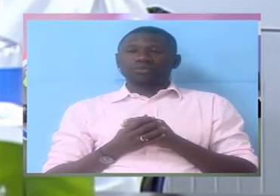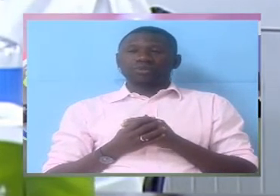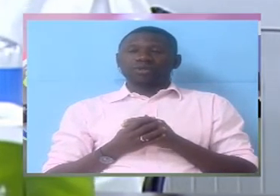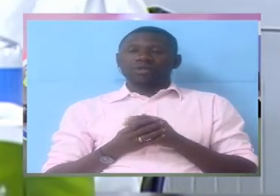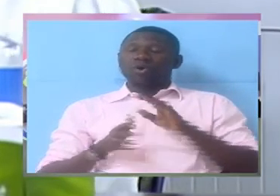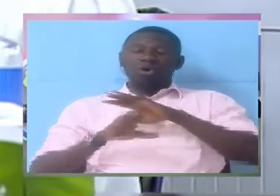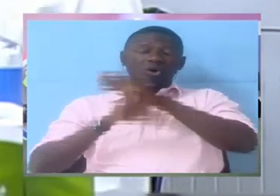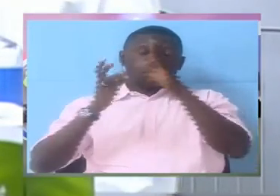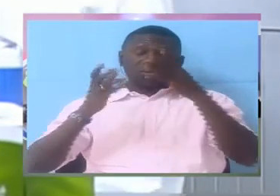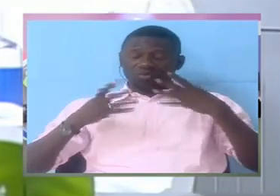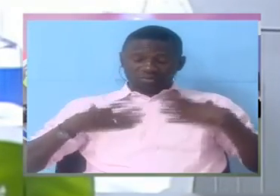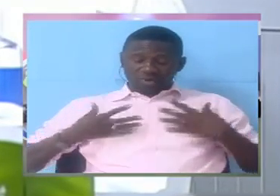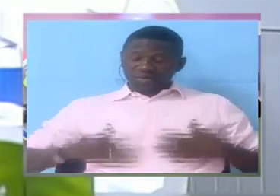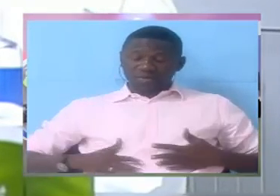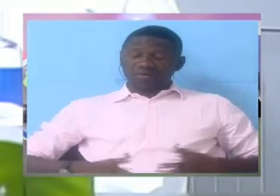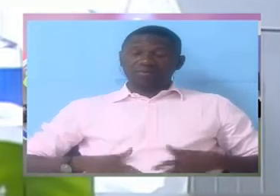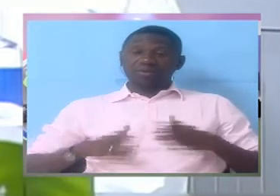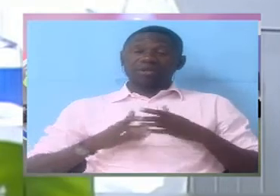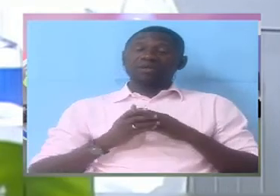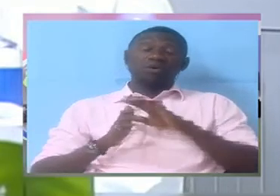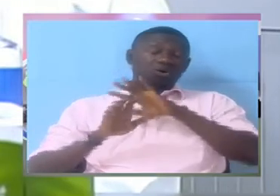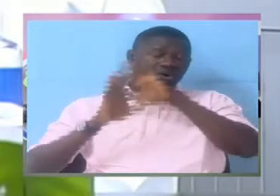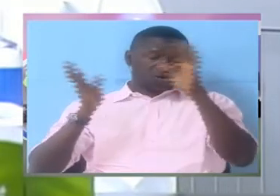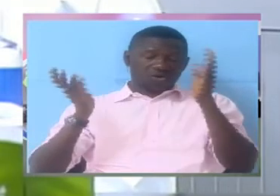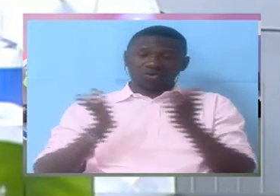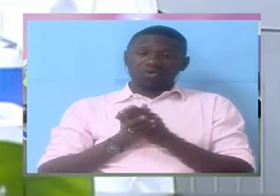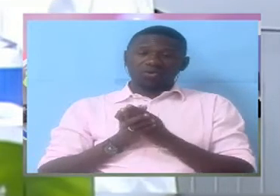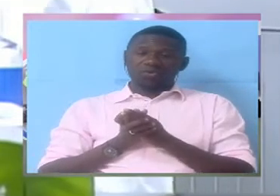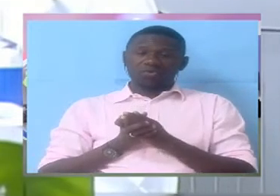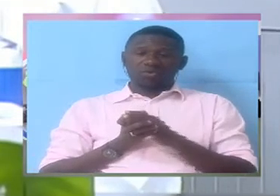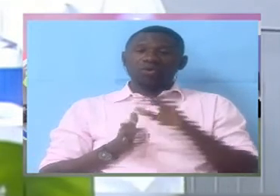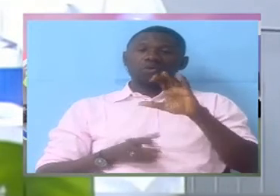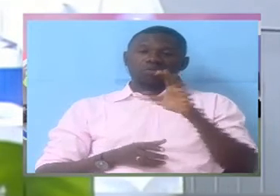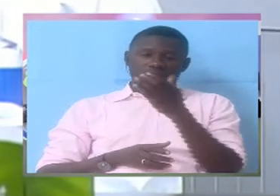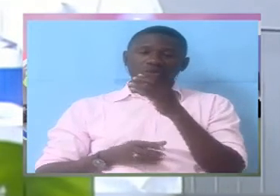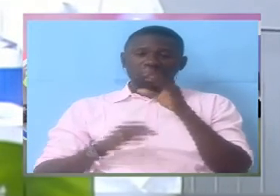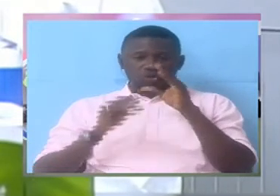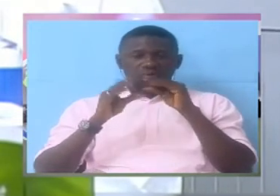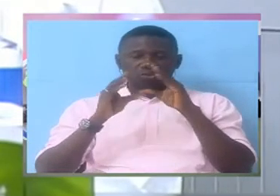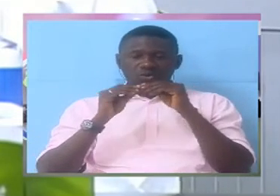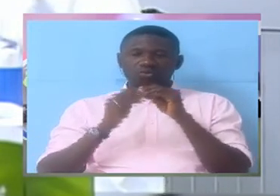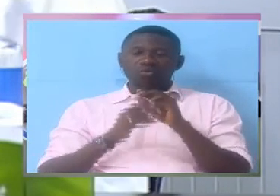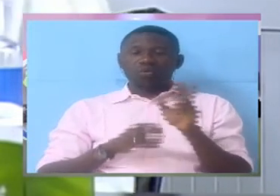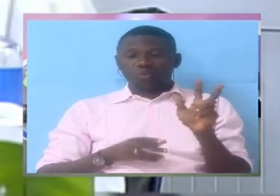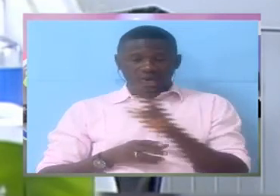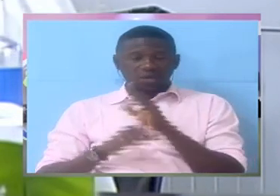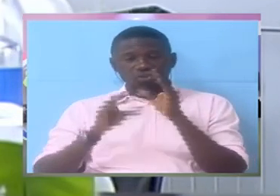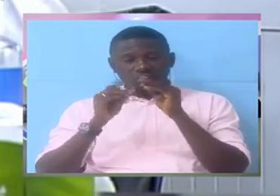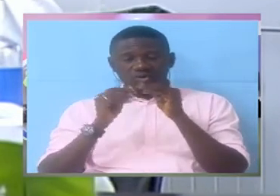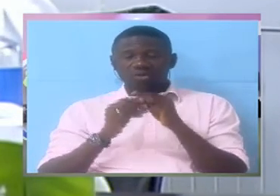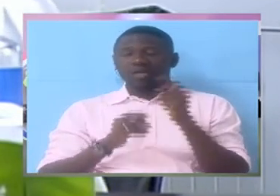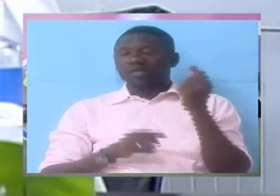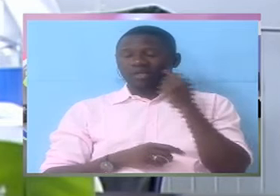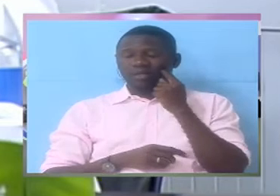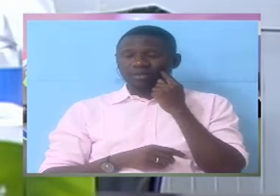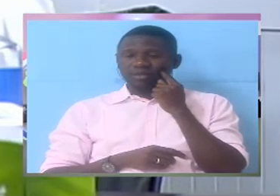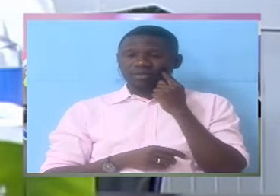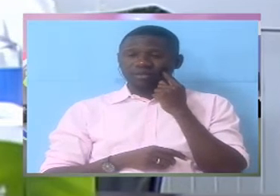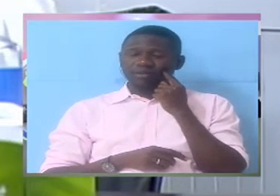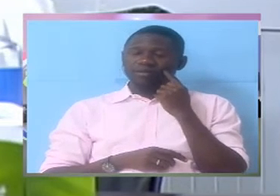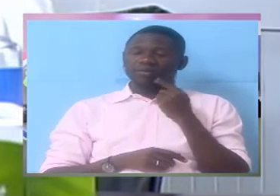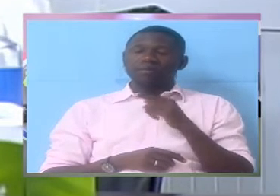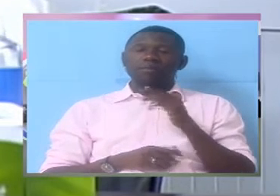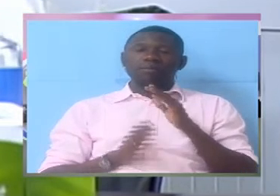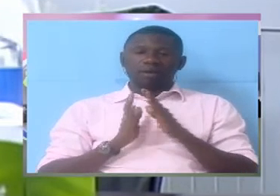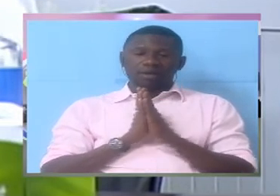be all your parts of the body wallabe diamo they are going to talk that day so alama alayem be dema may Allah help all